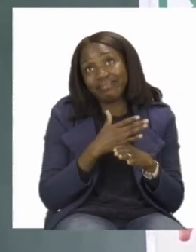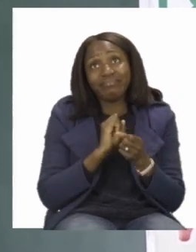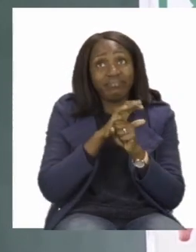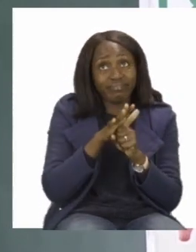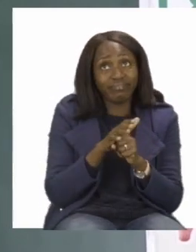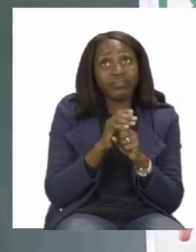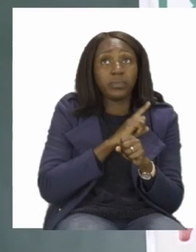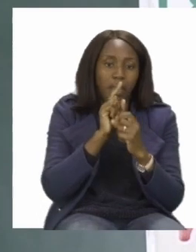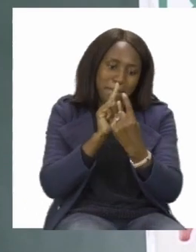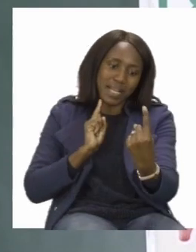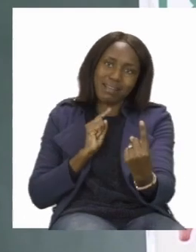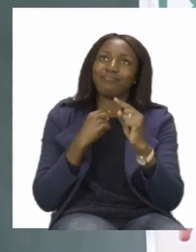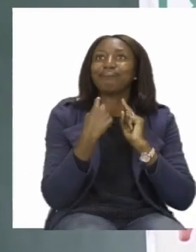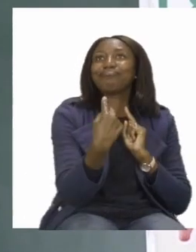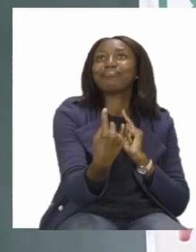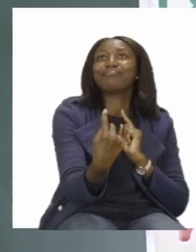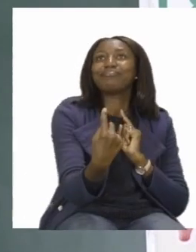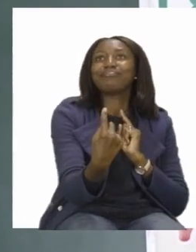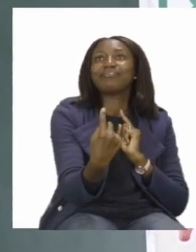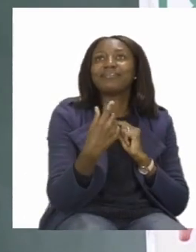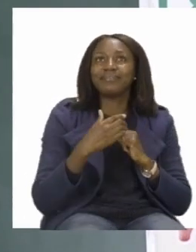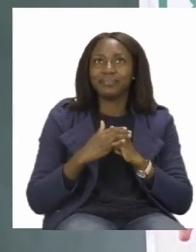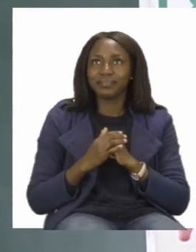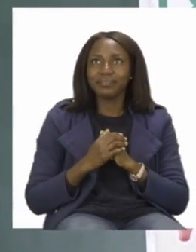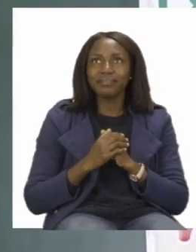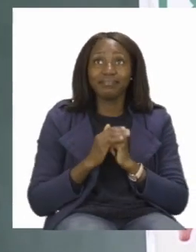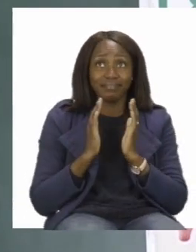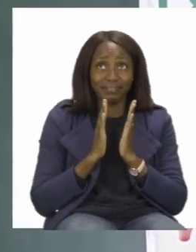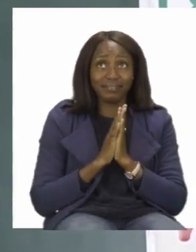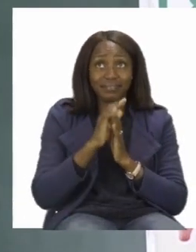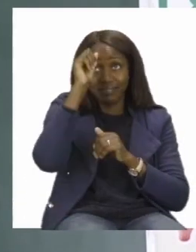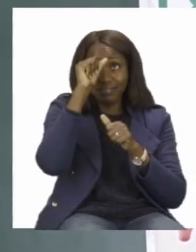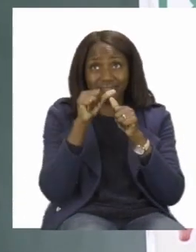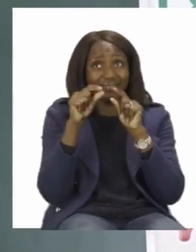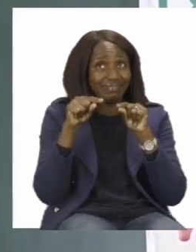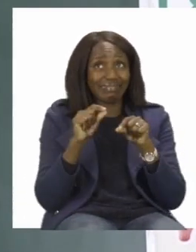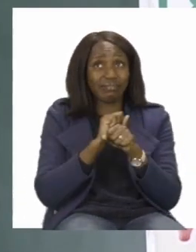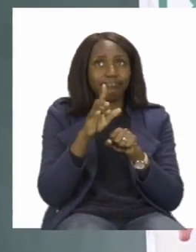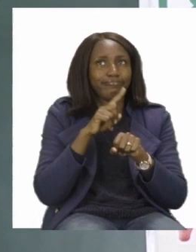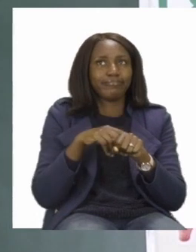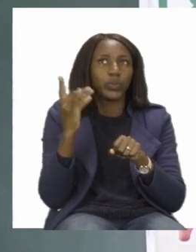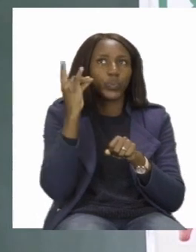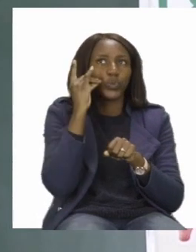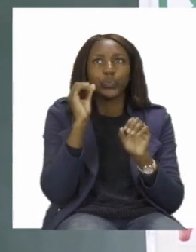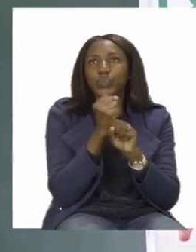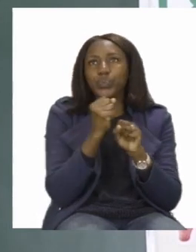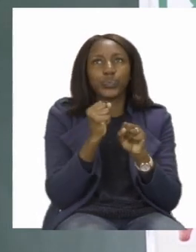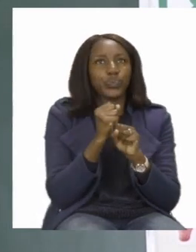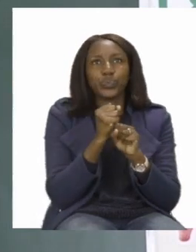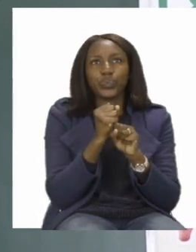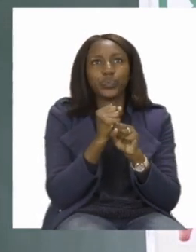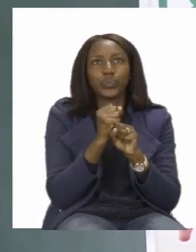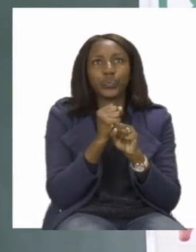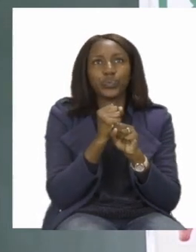maintain our social distancing. So remember, kissing at this point is not something that we can do on the